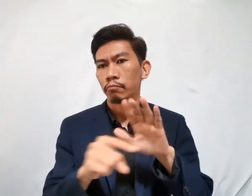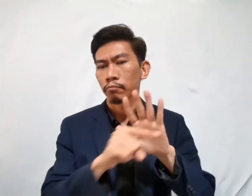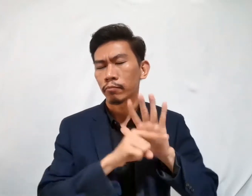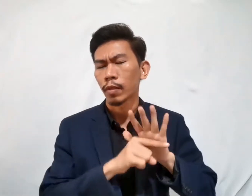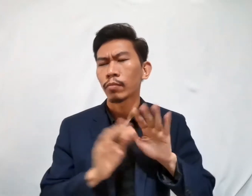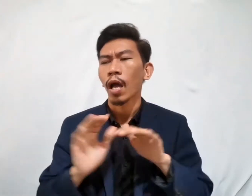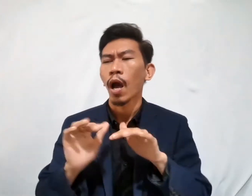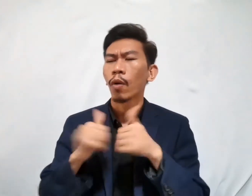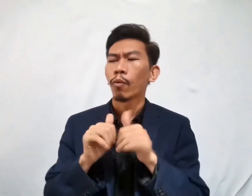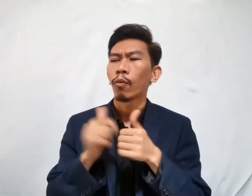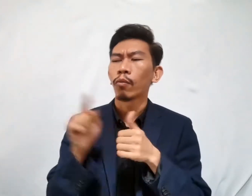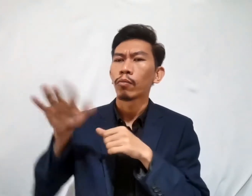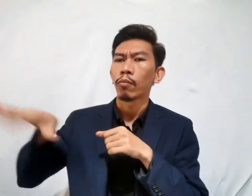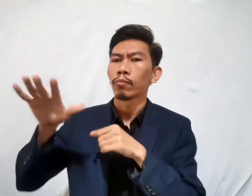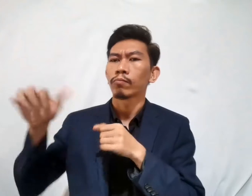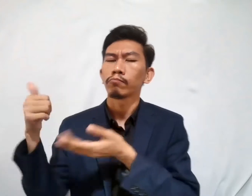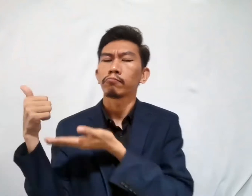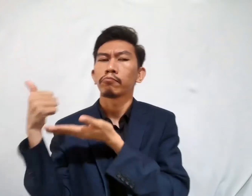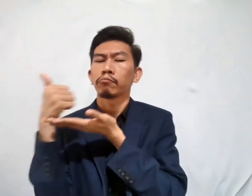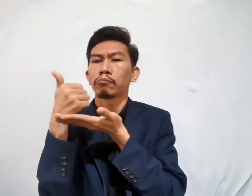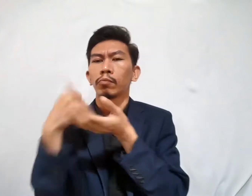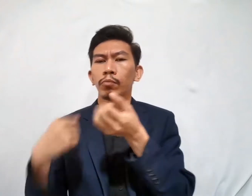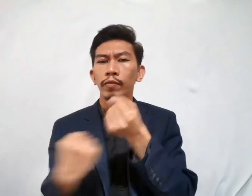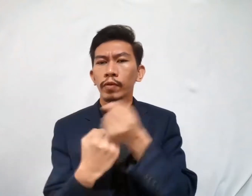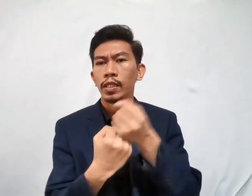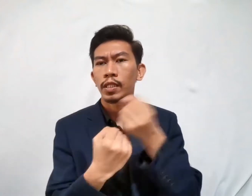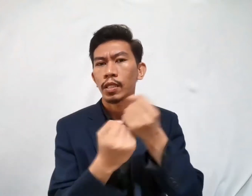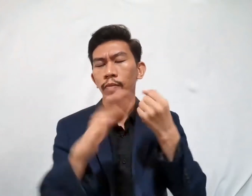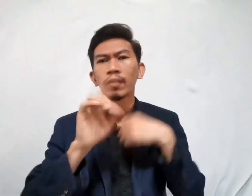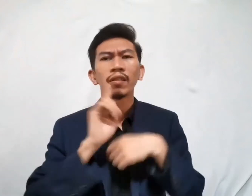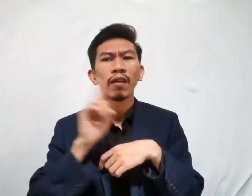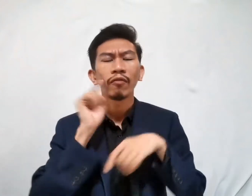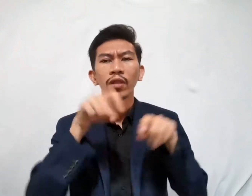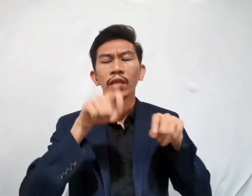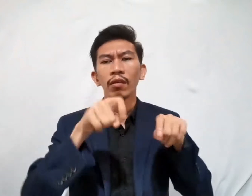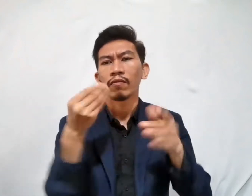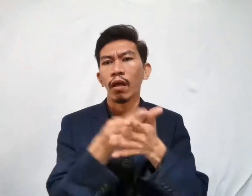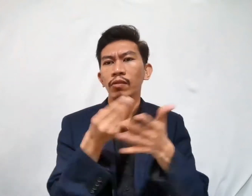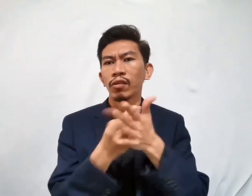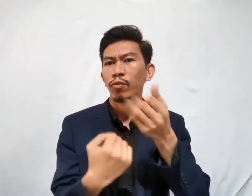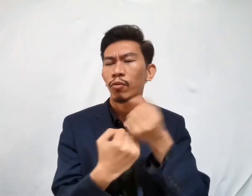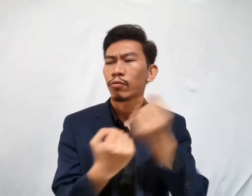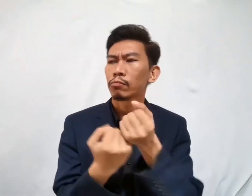assistance for deaf customers who need the emergency response and financial assistance?